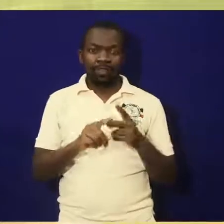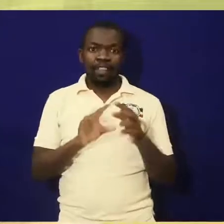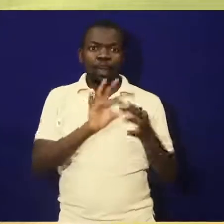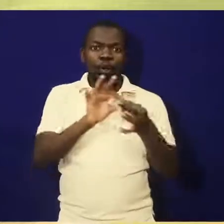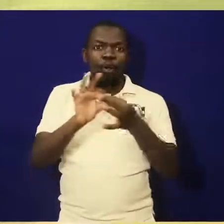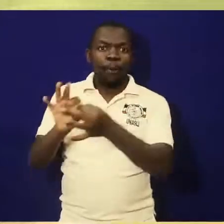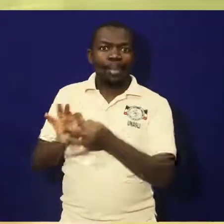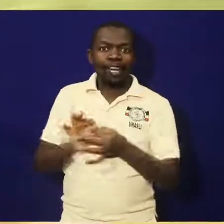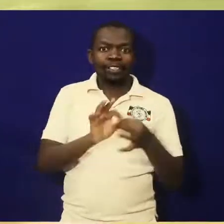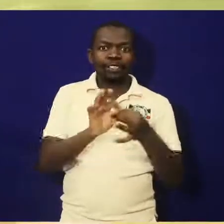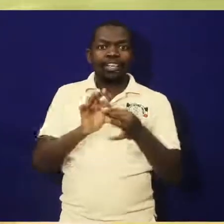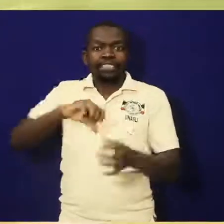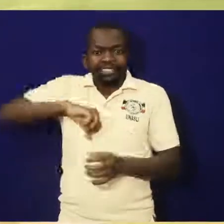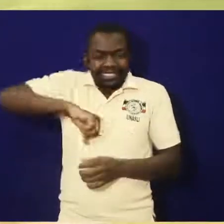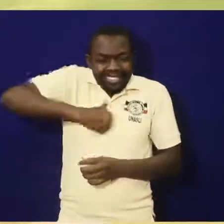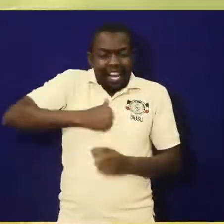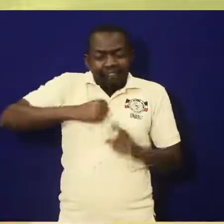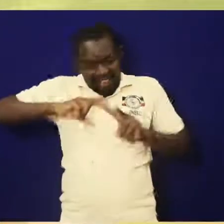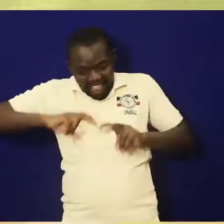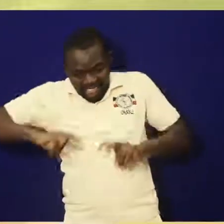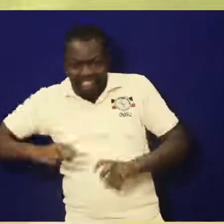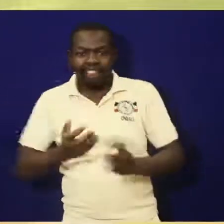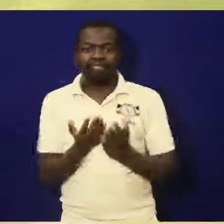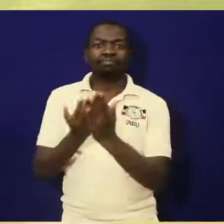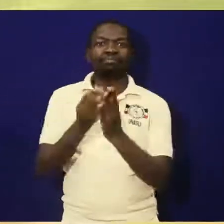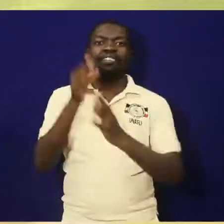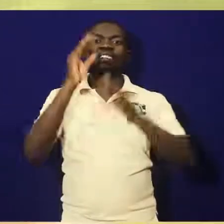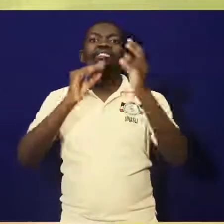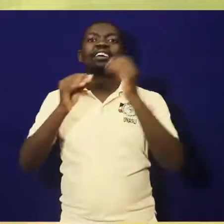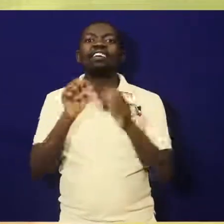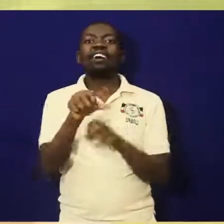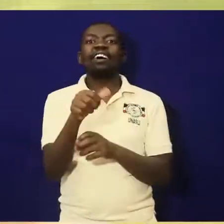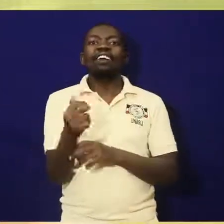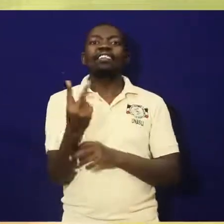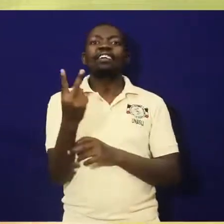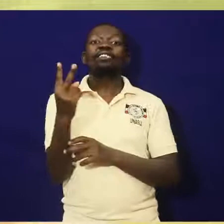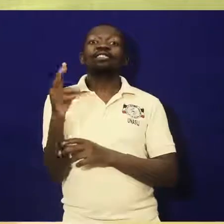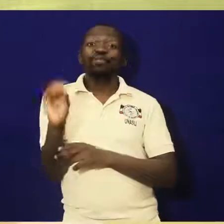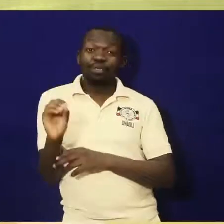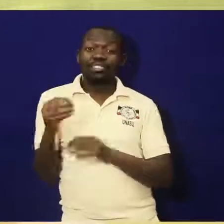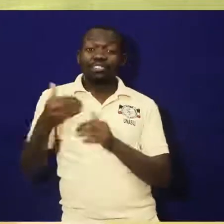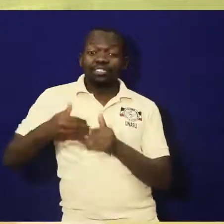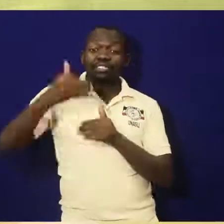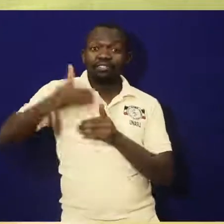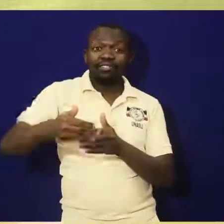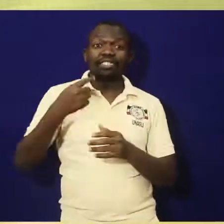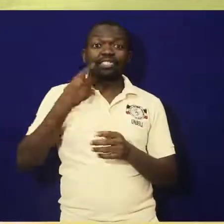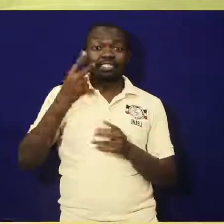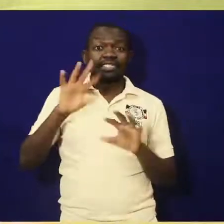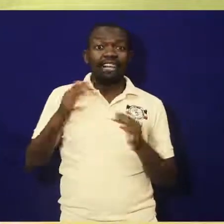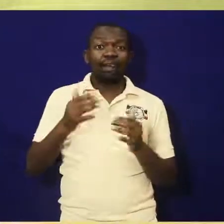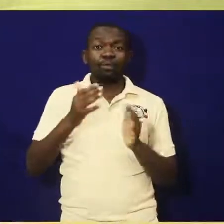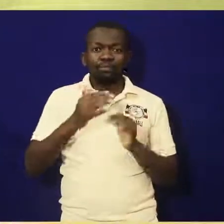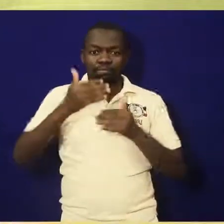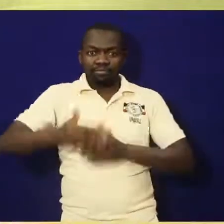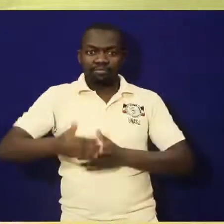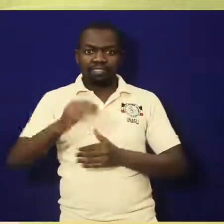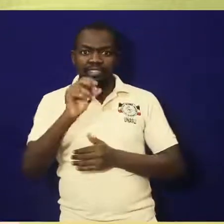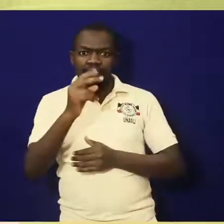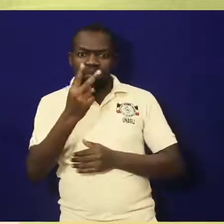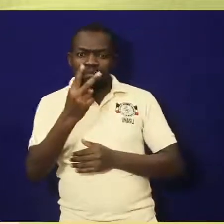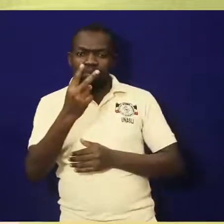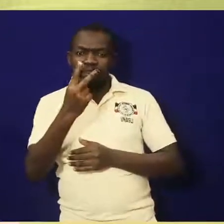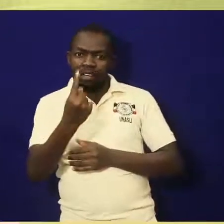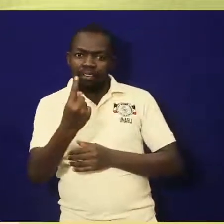self-directed learning, and other 21st century skills. Therefore, do not wait